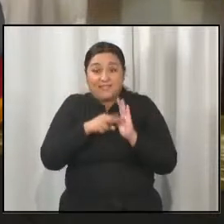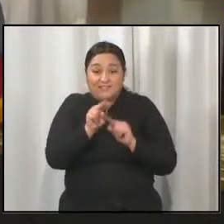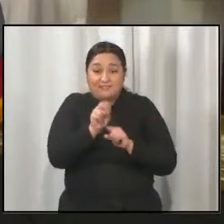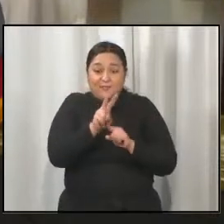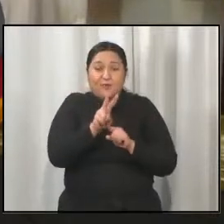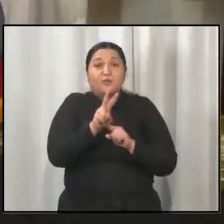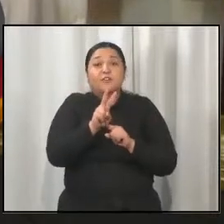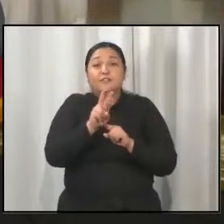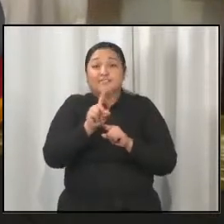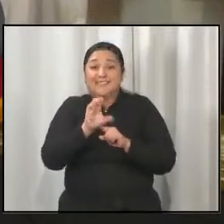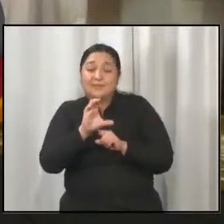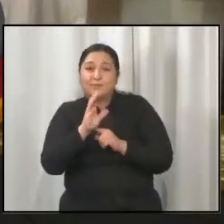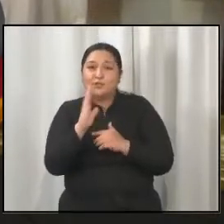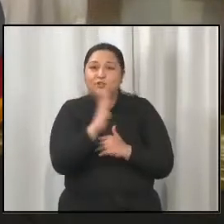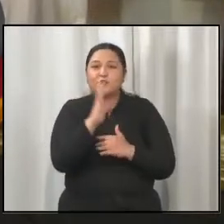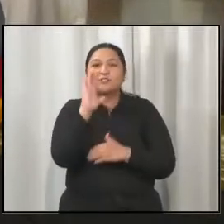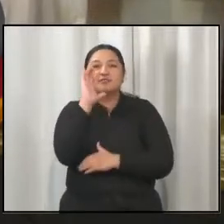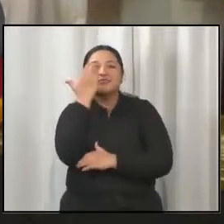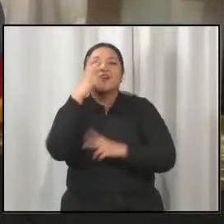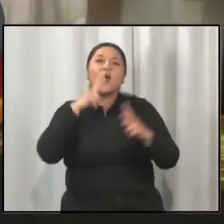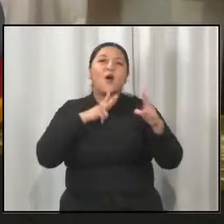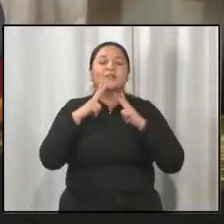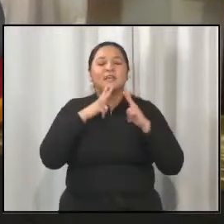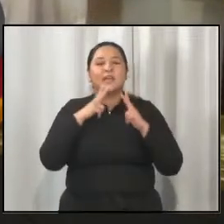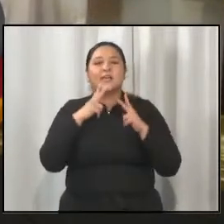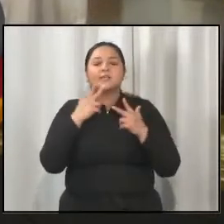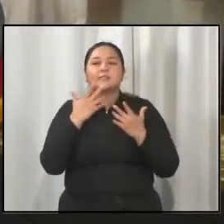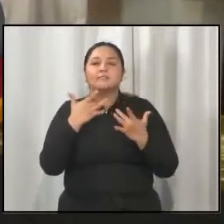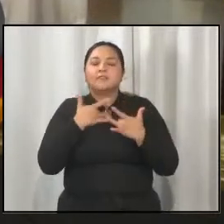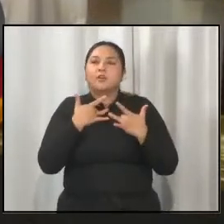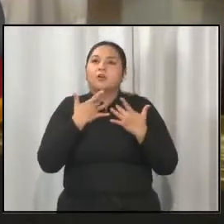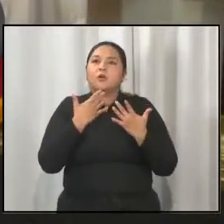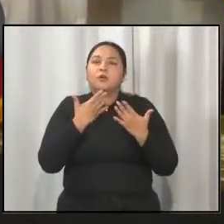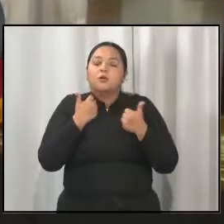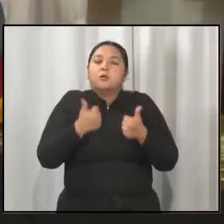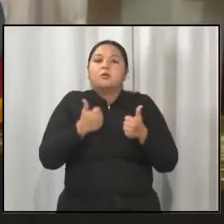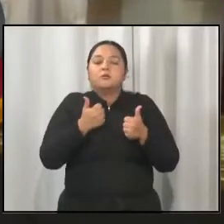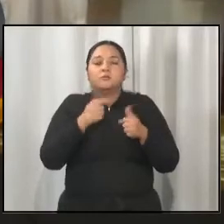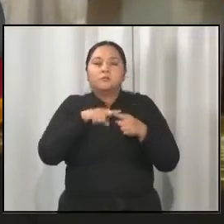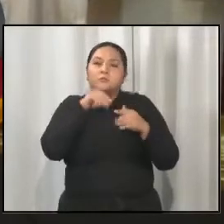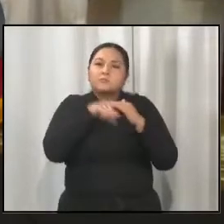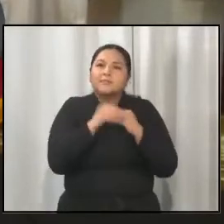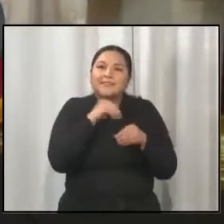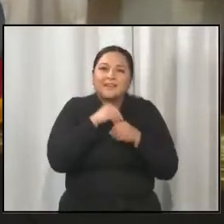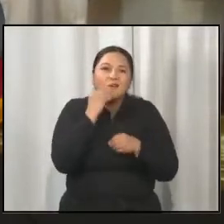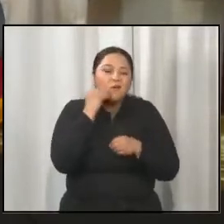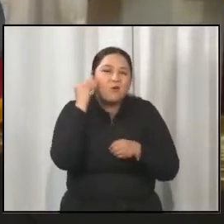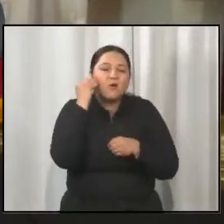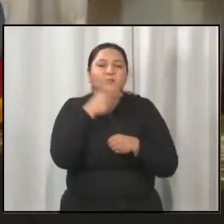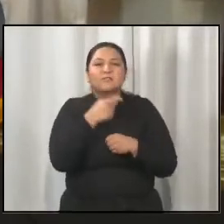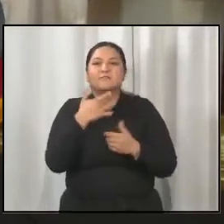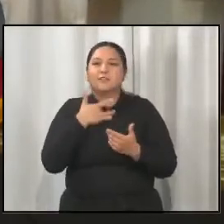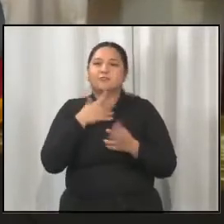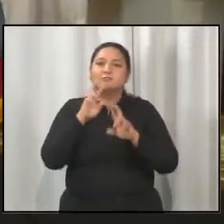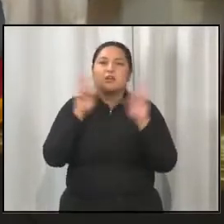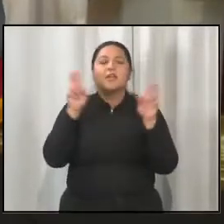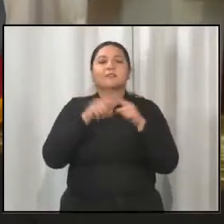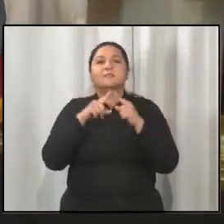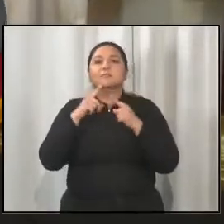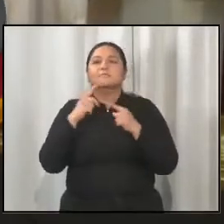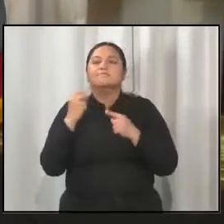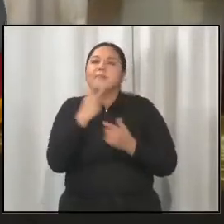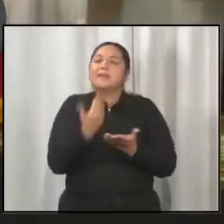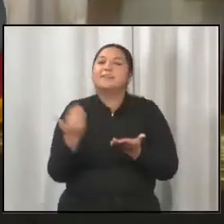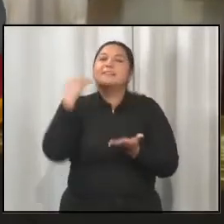and right now just really working to build back that place to feel like her own place before she lost her housing. So I think just the